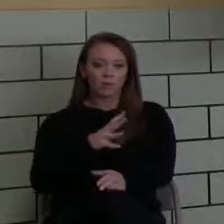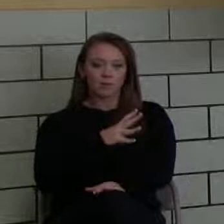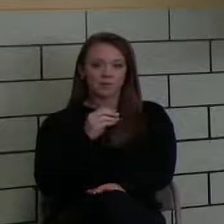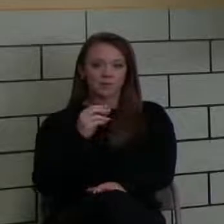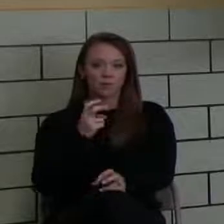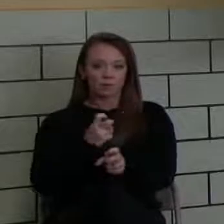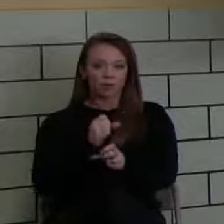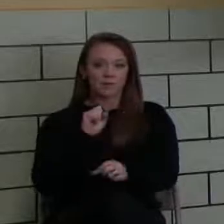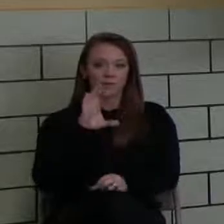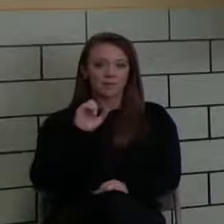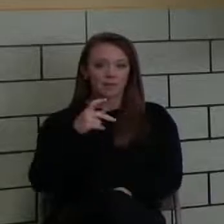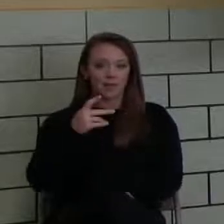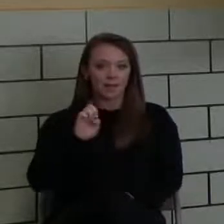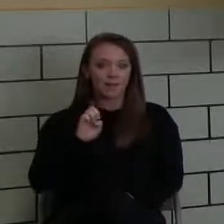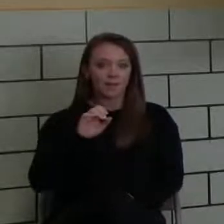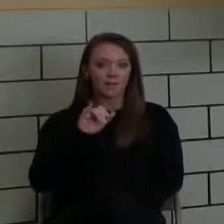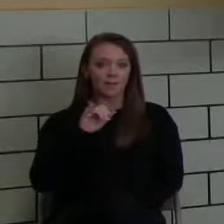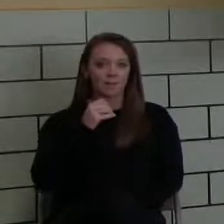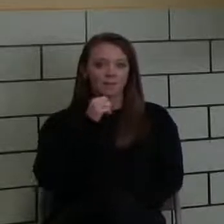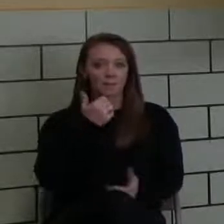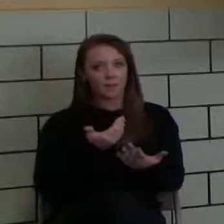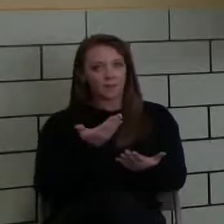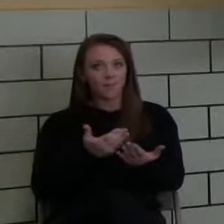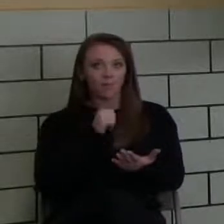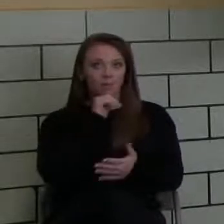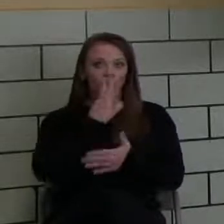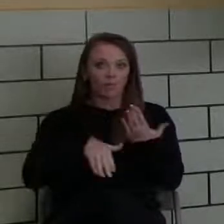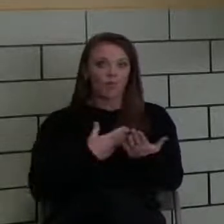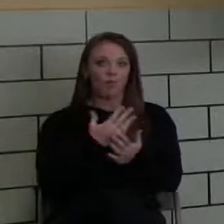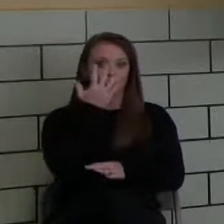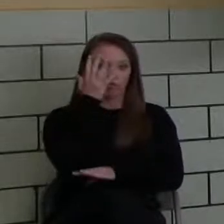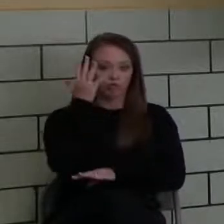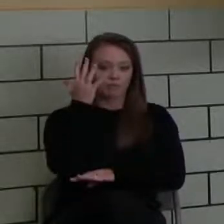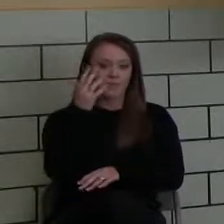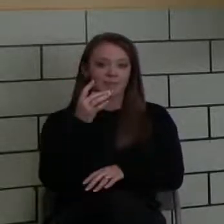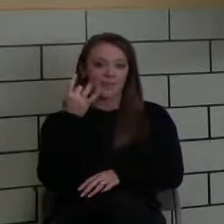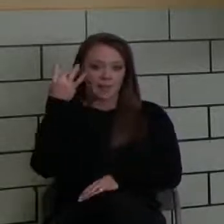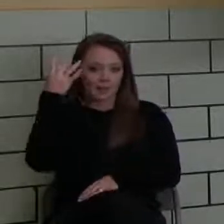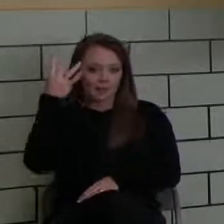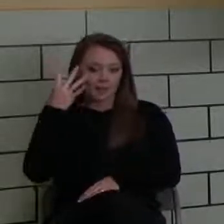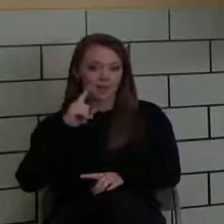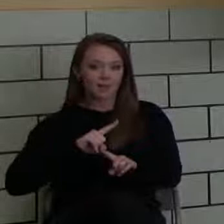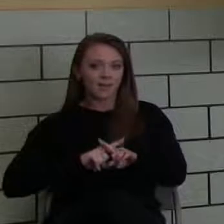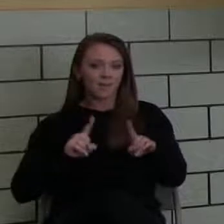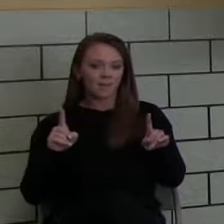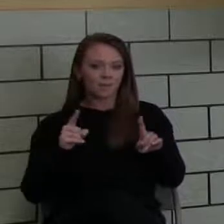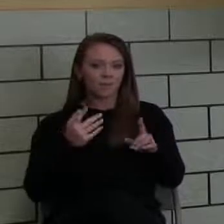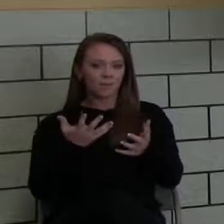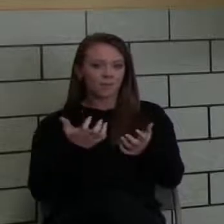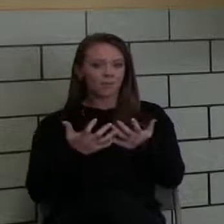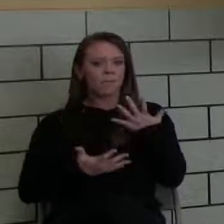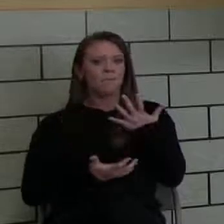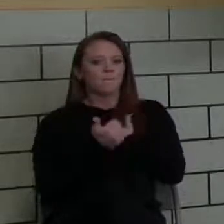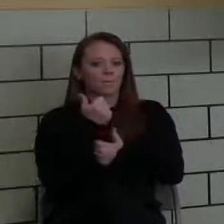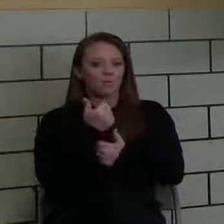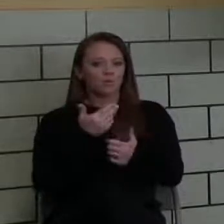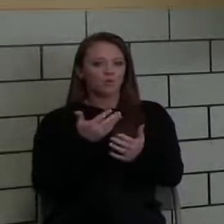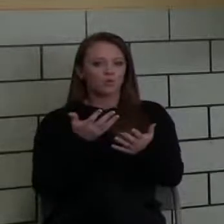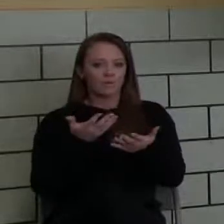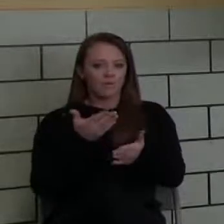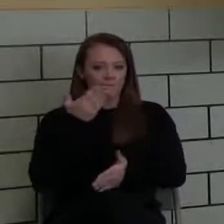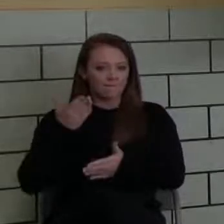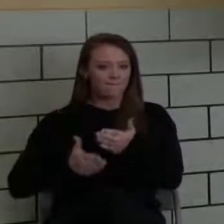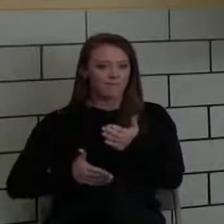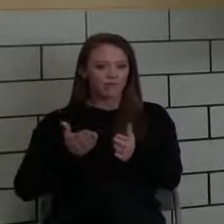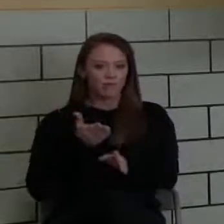tree, maybe not every light, but get as much of that in place in time for the holiday season so